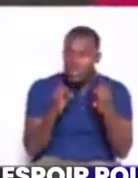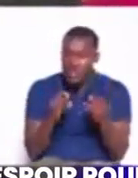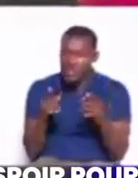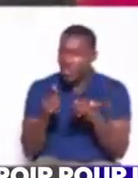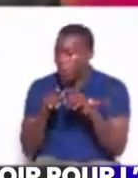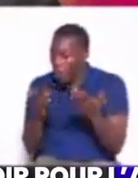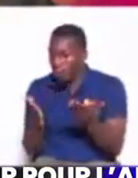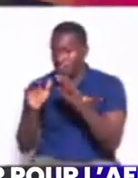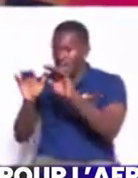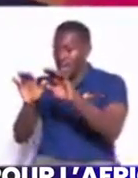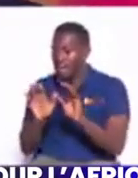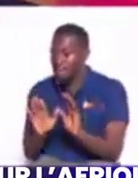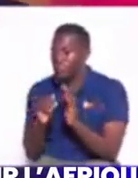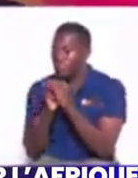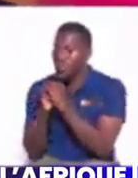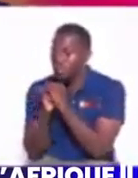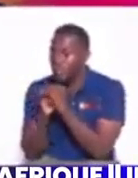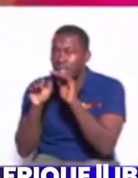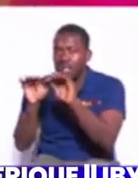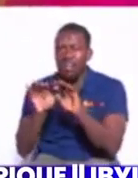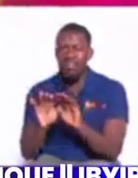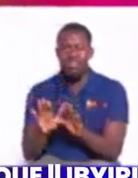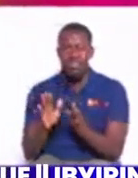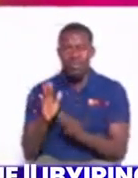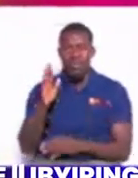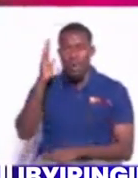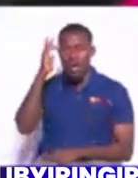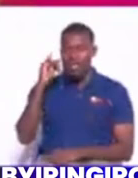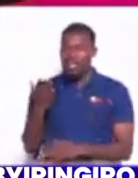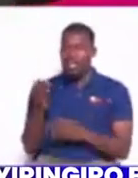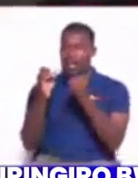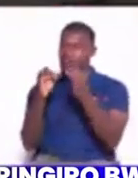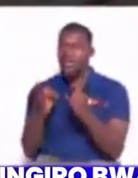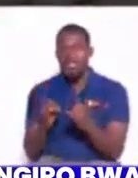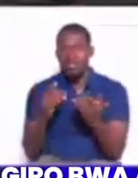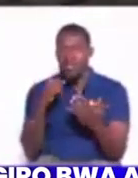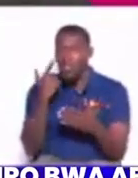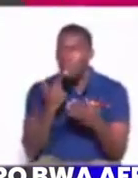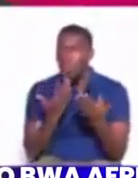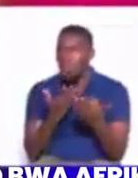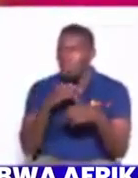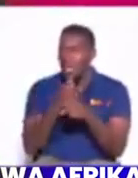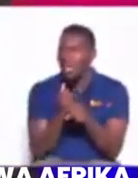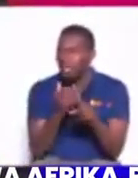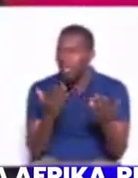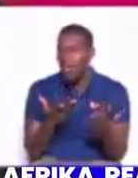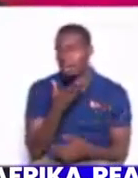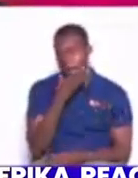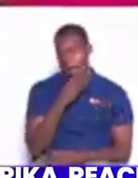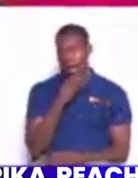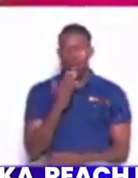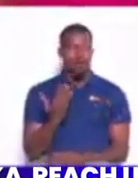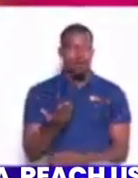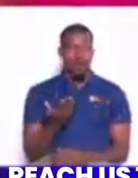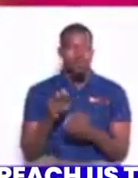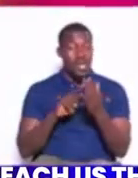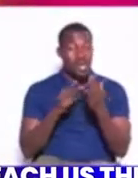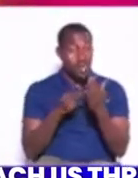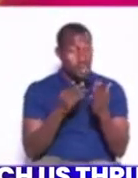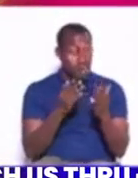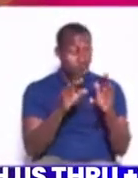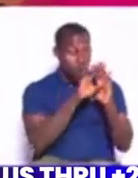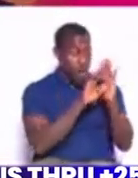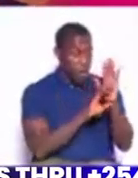image, because the graven image is made by man's hands. And God says, I'm your great creator. You shall not have any other graven